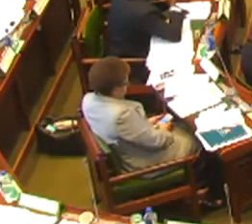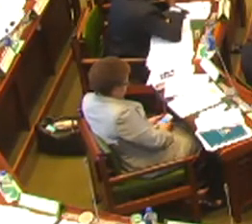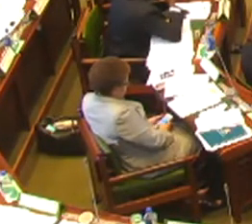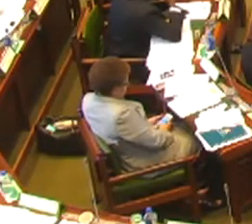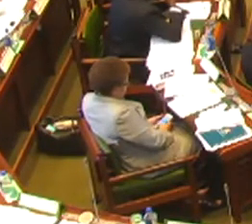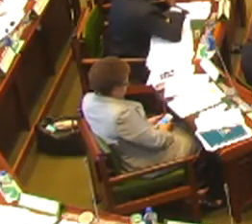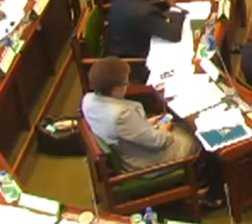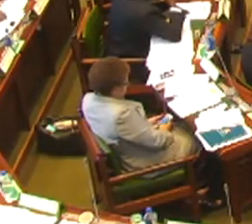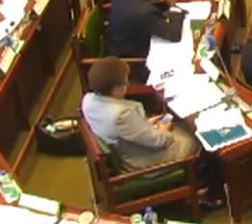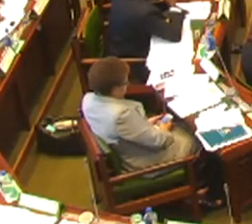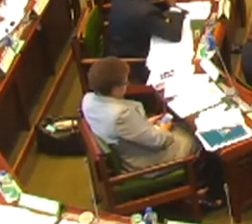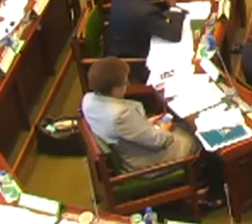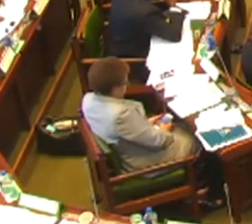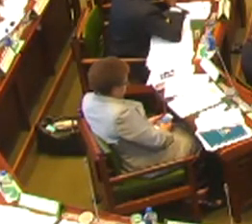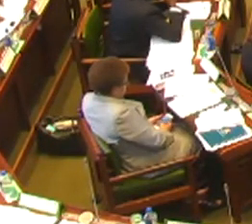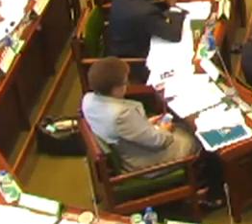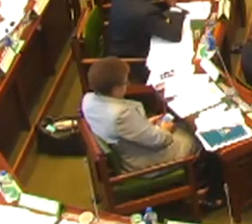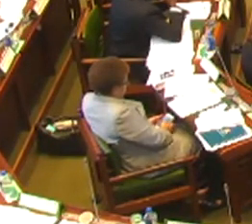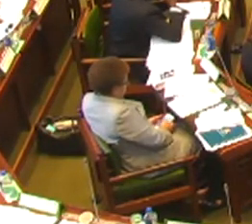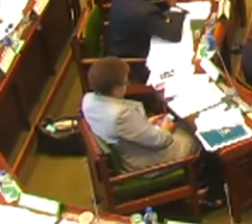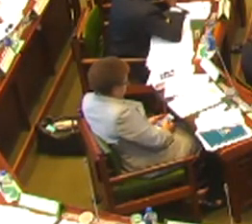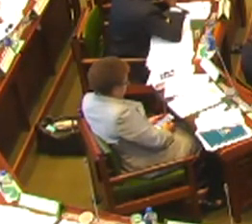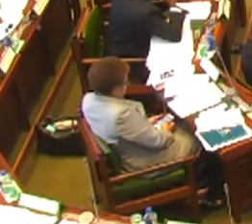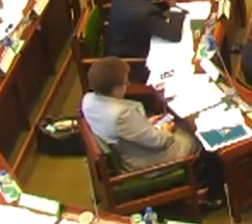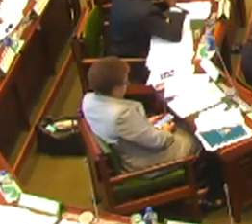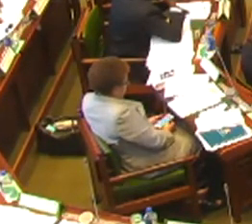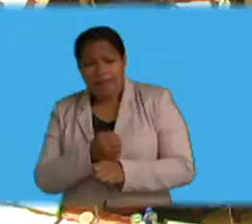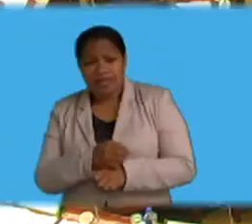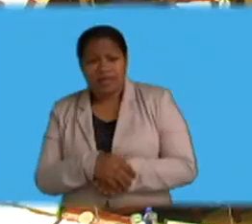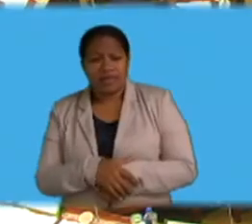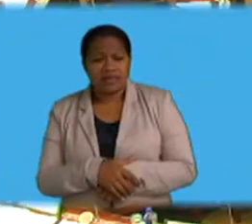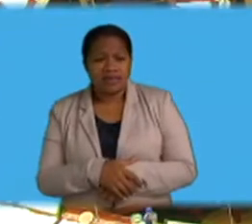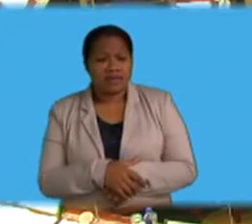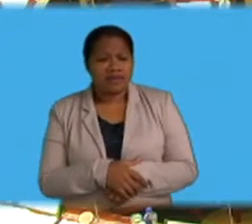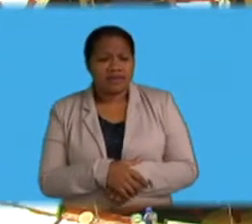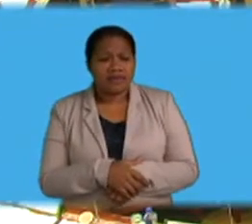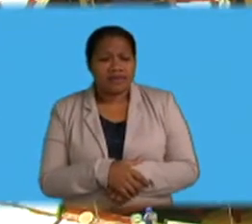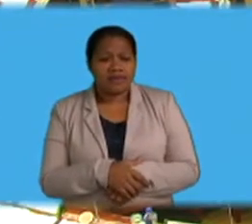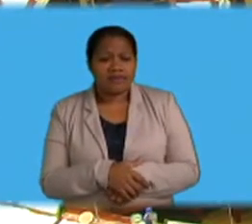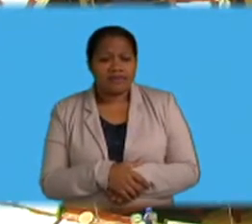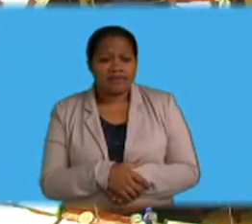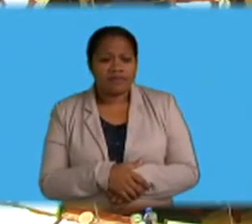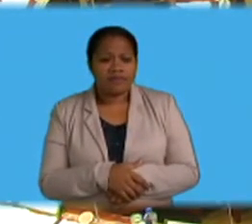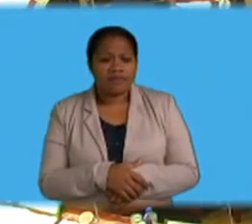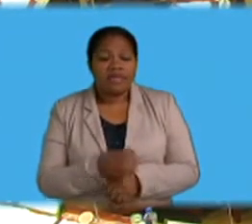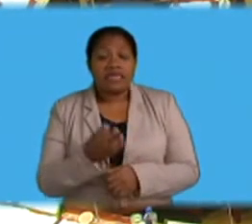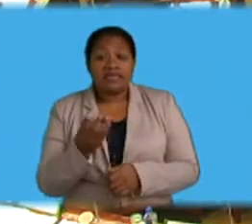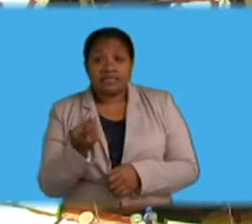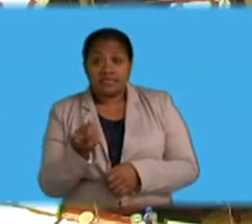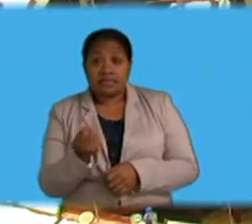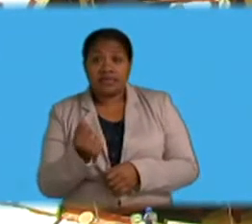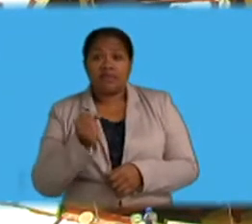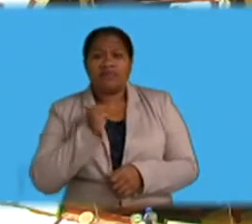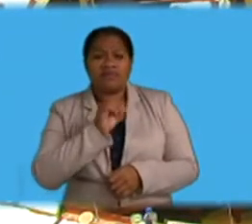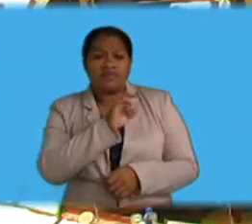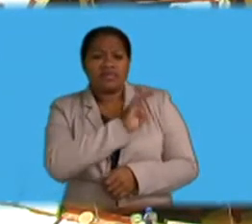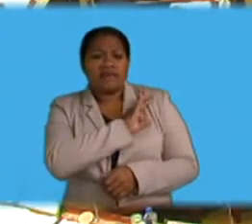contract-based employment had been handled is very inhuman, because some of the staff,